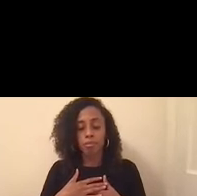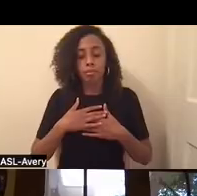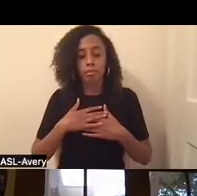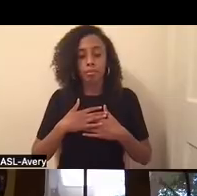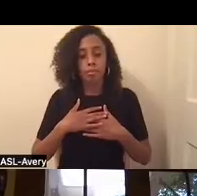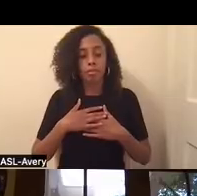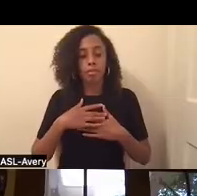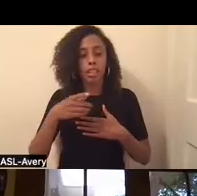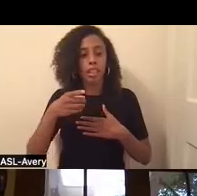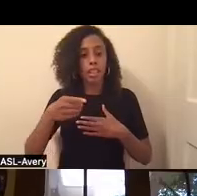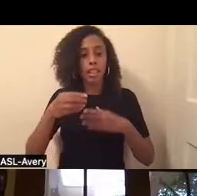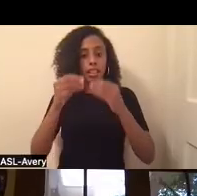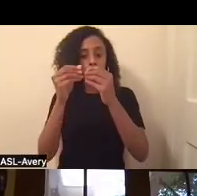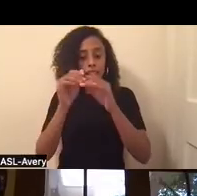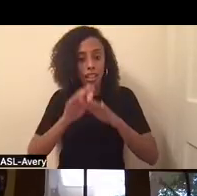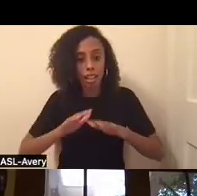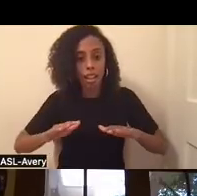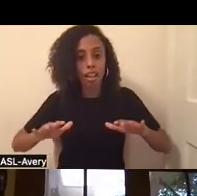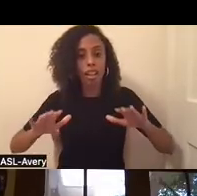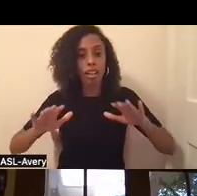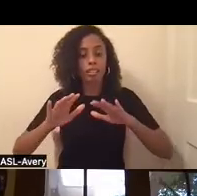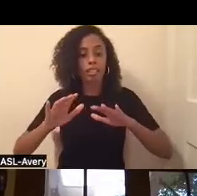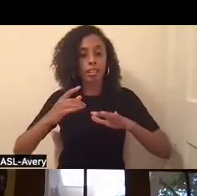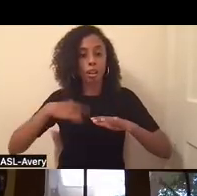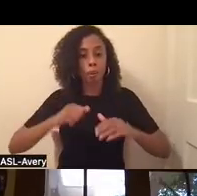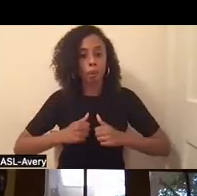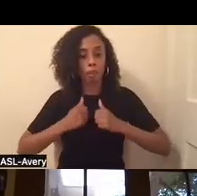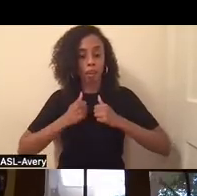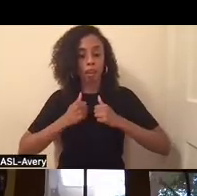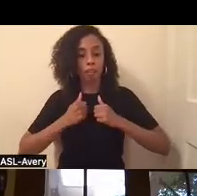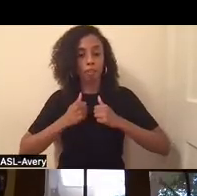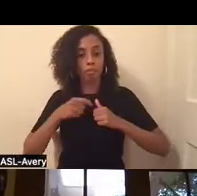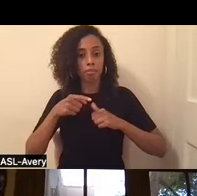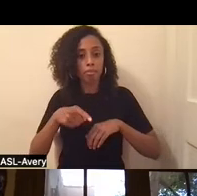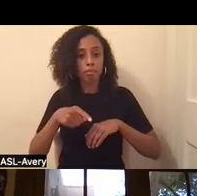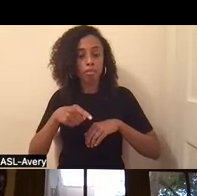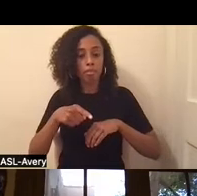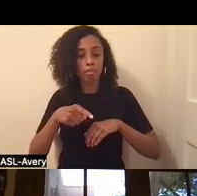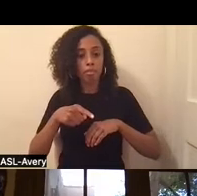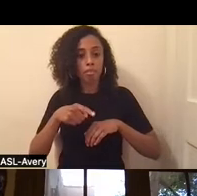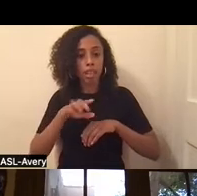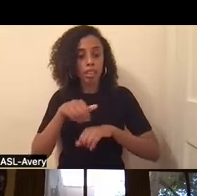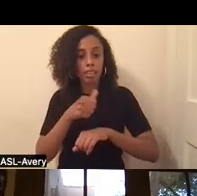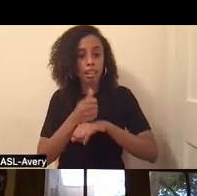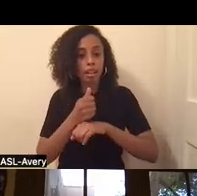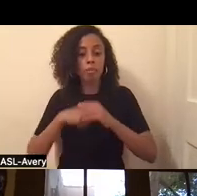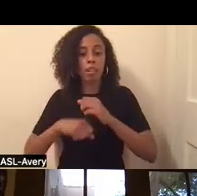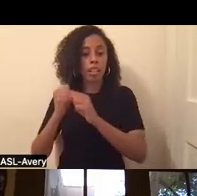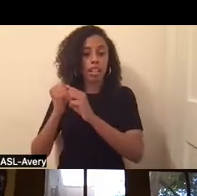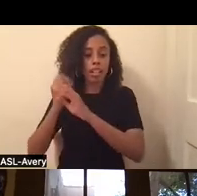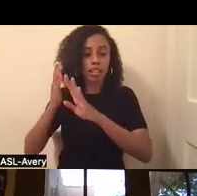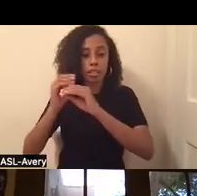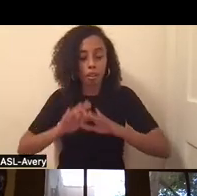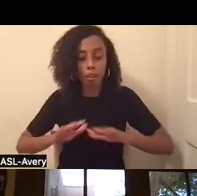this land that we inhabit is physically situated in the original ancestral homelands